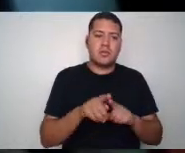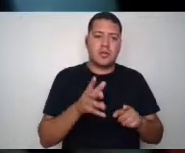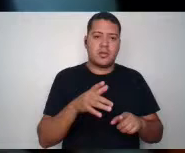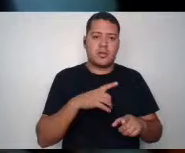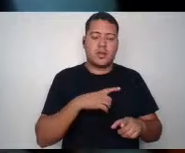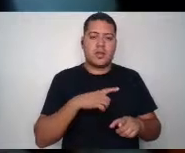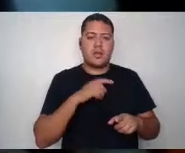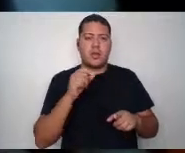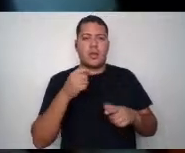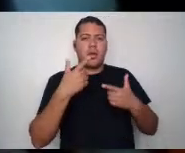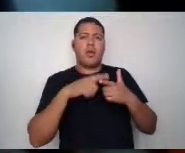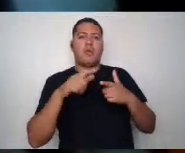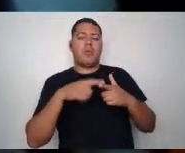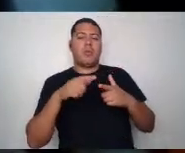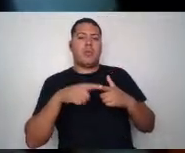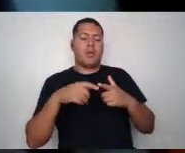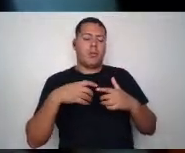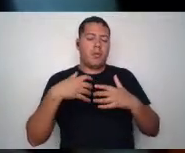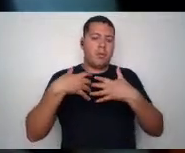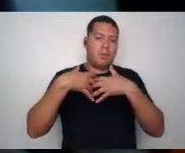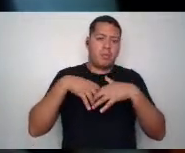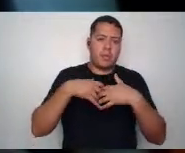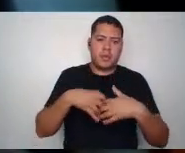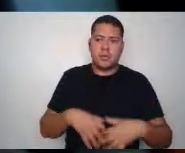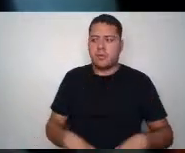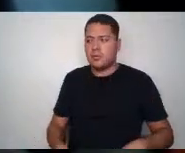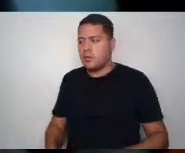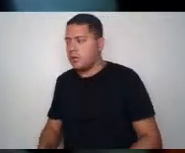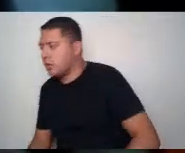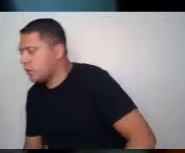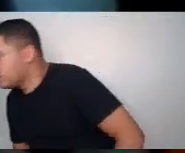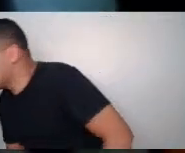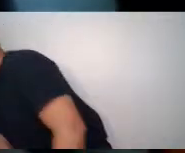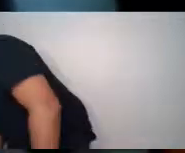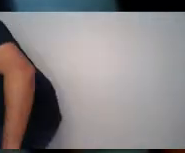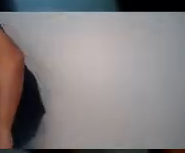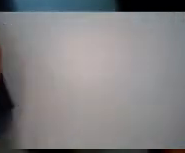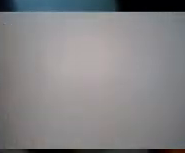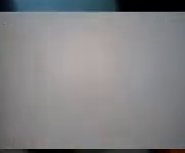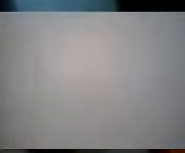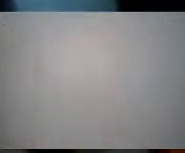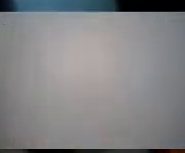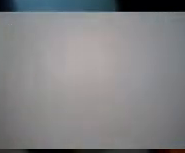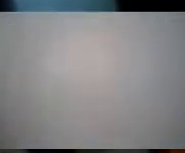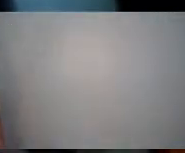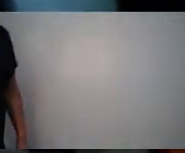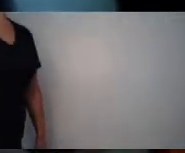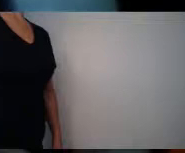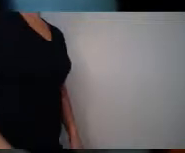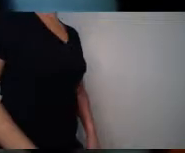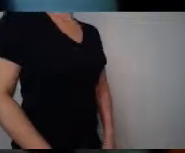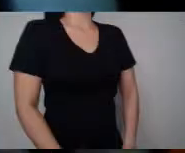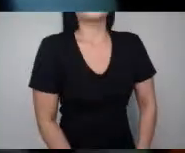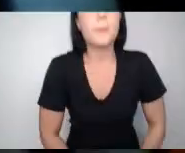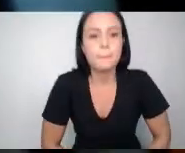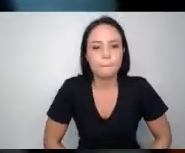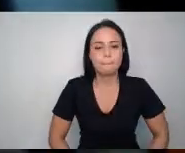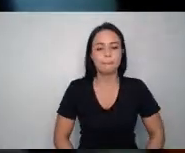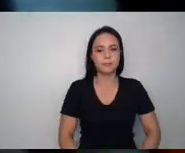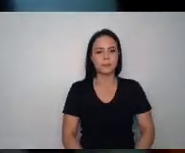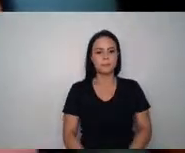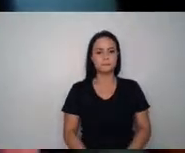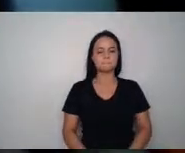has already had a mental health issue. And this is pre-pandemic data. So we saw the